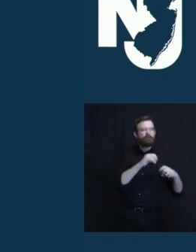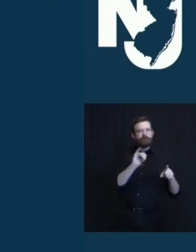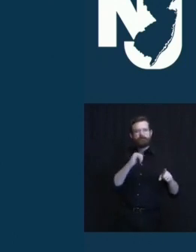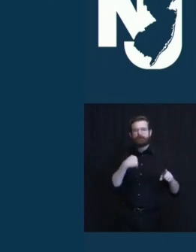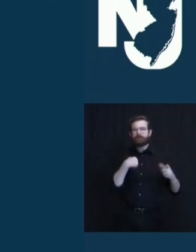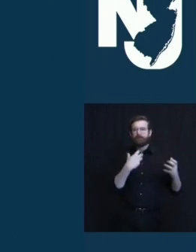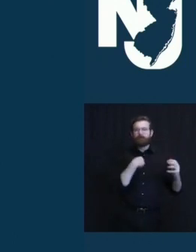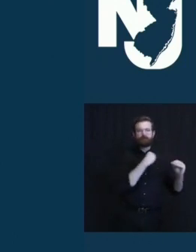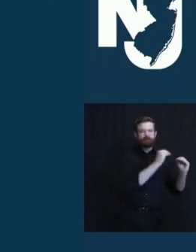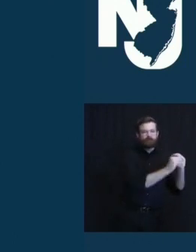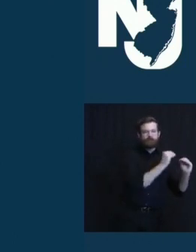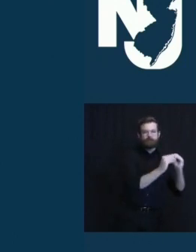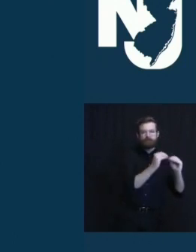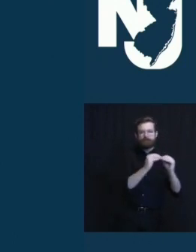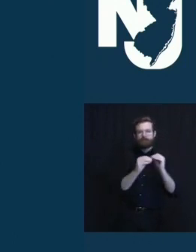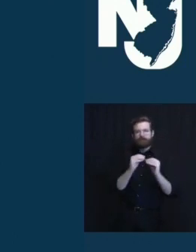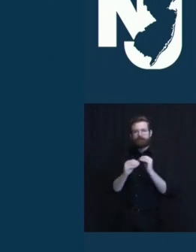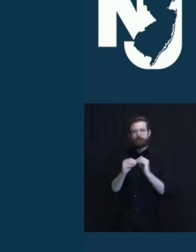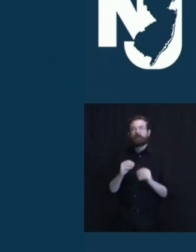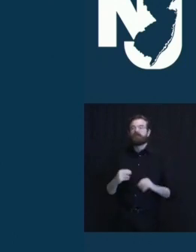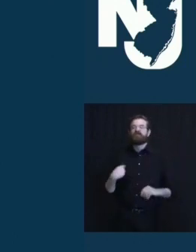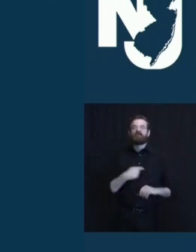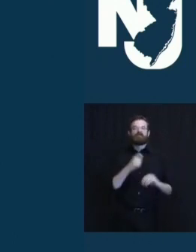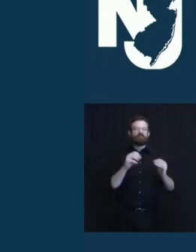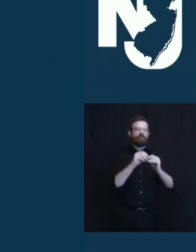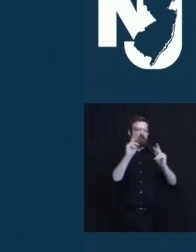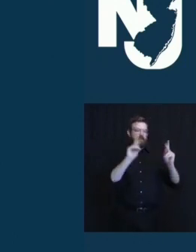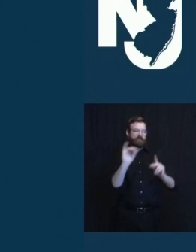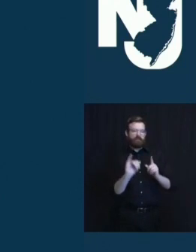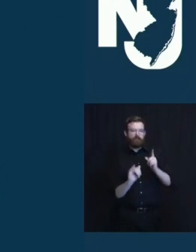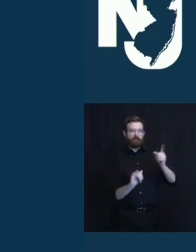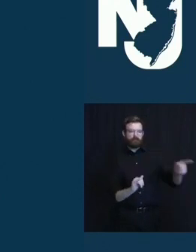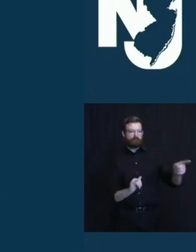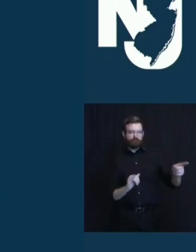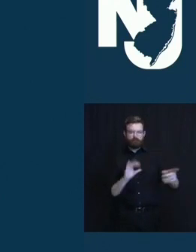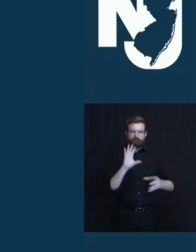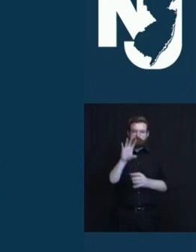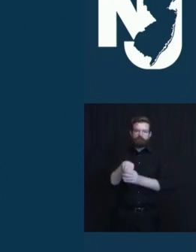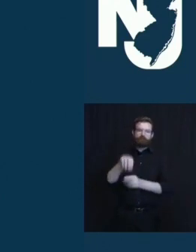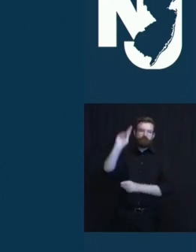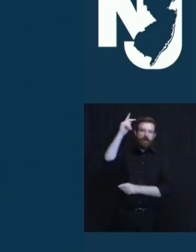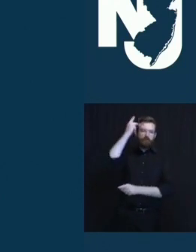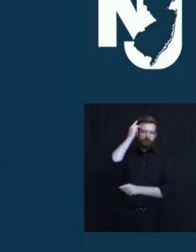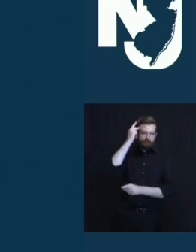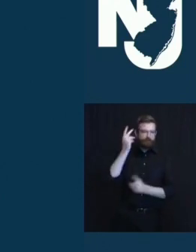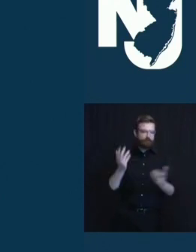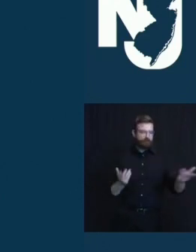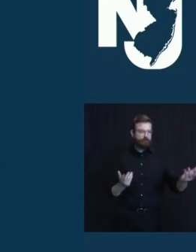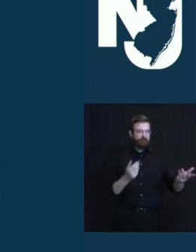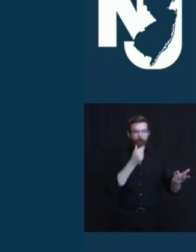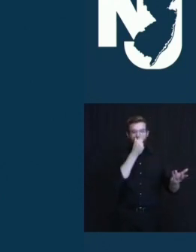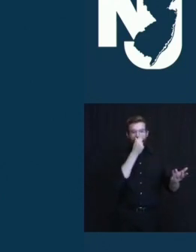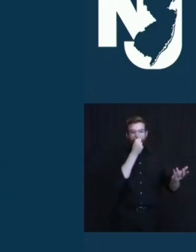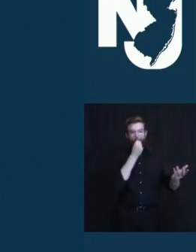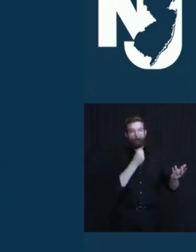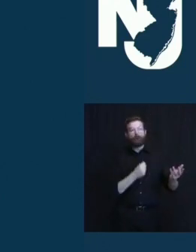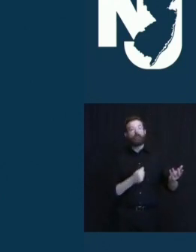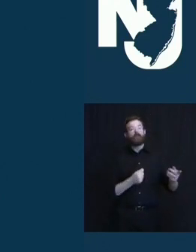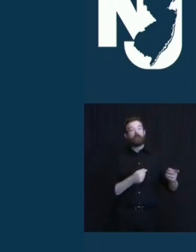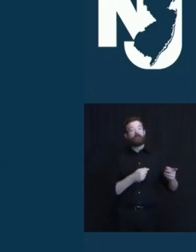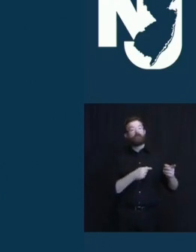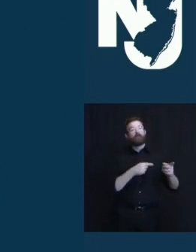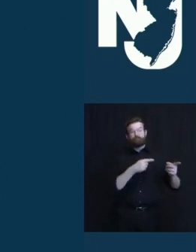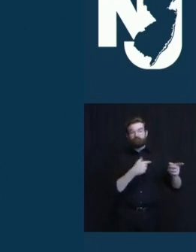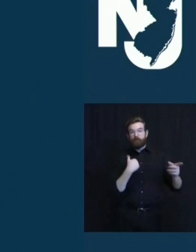pipeline relationship with my wife, Tammy, where he was feeding her really cool, out-of-the-box policy ideas. This guy was a